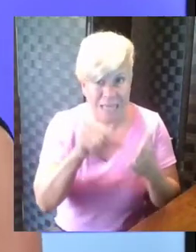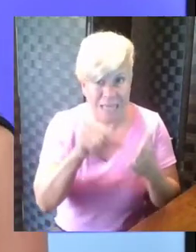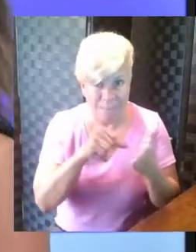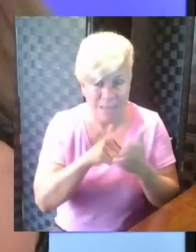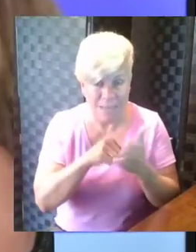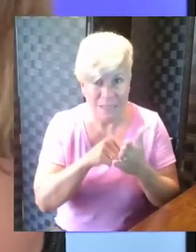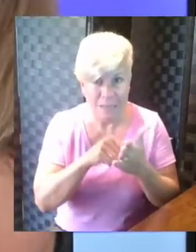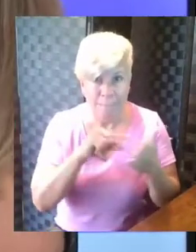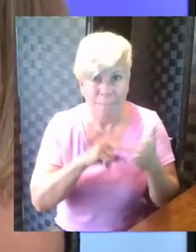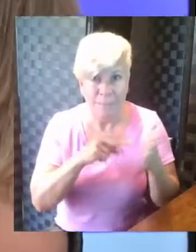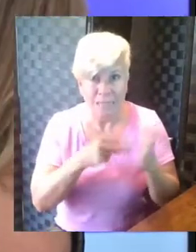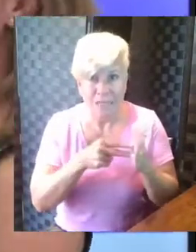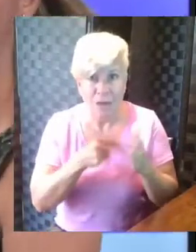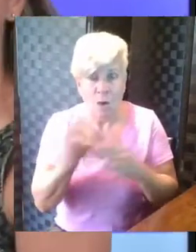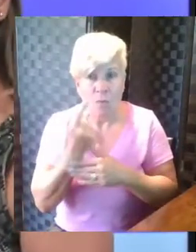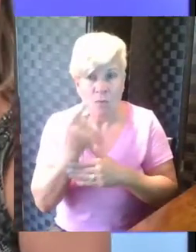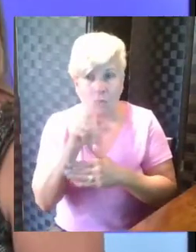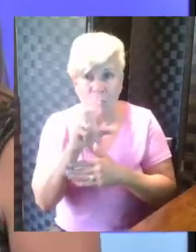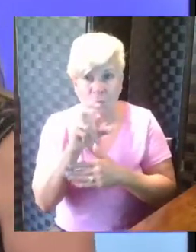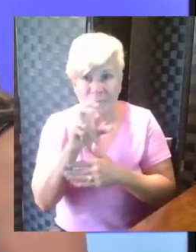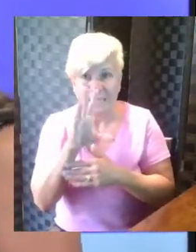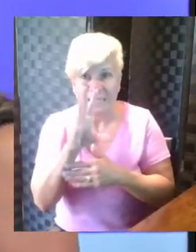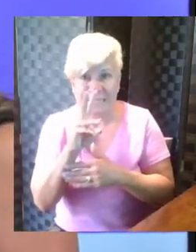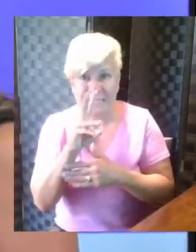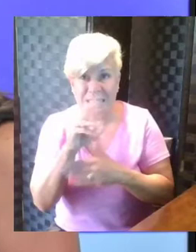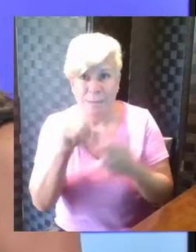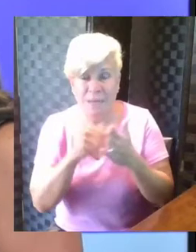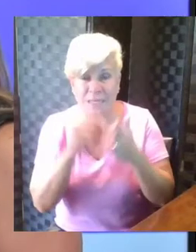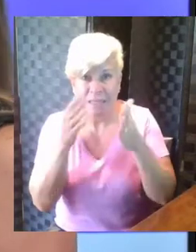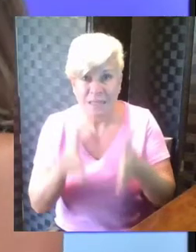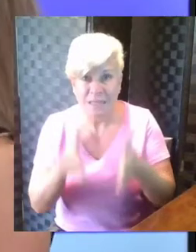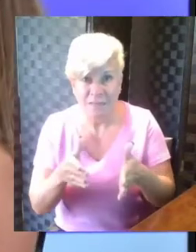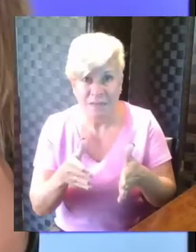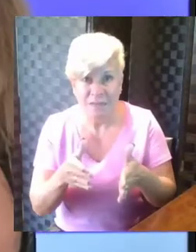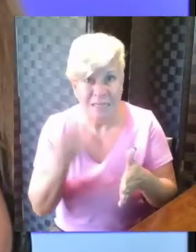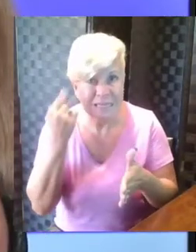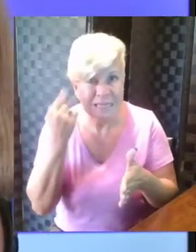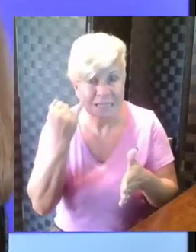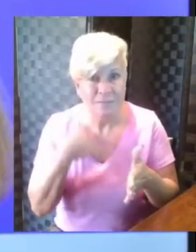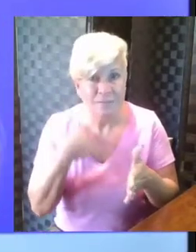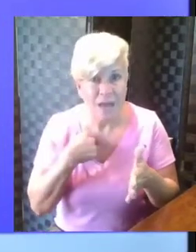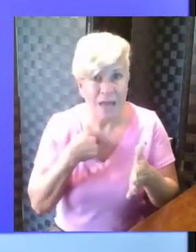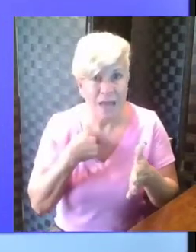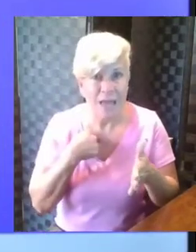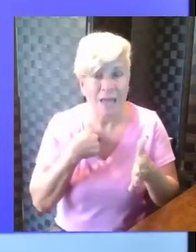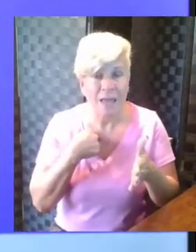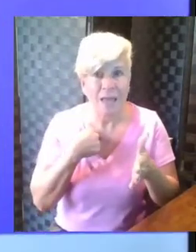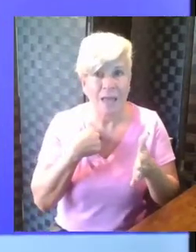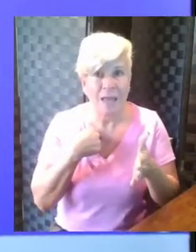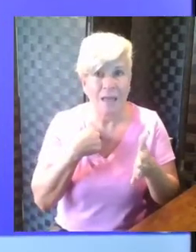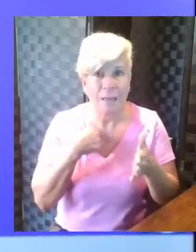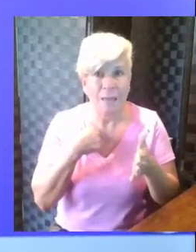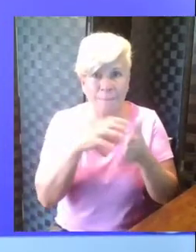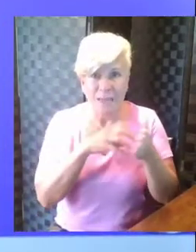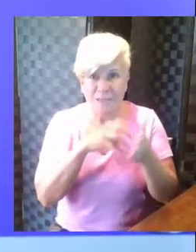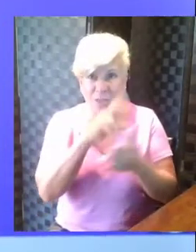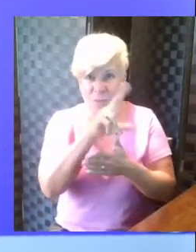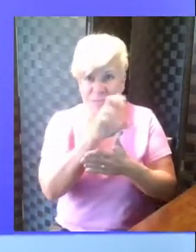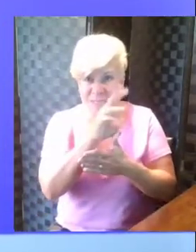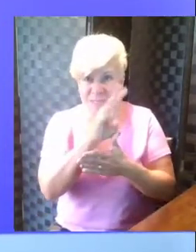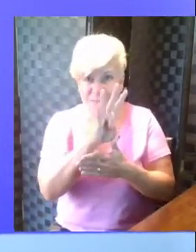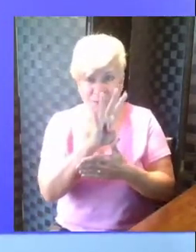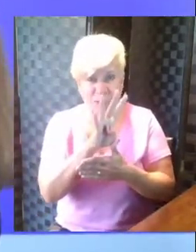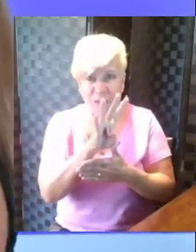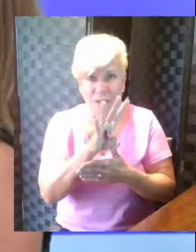pages, which means there's only 306 pages left in the book. So if I take this 123 away from